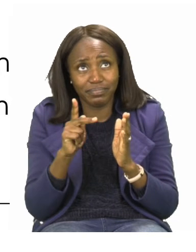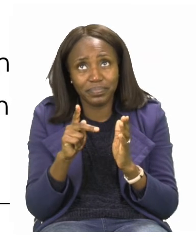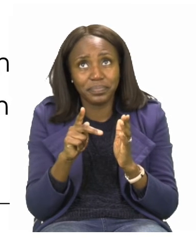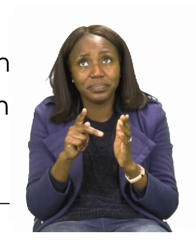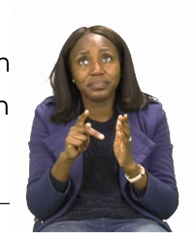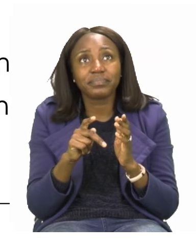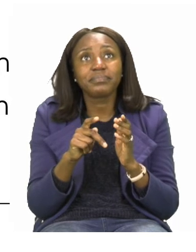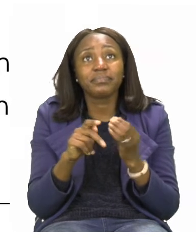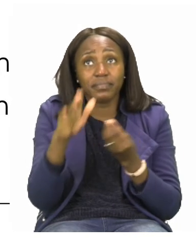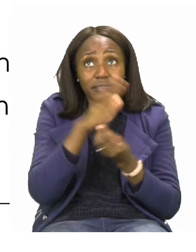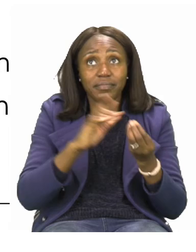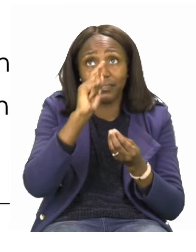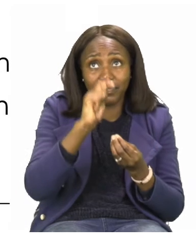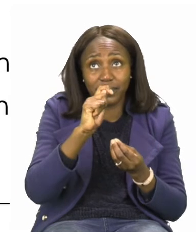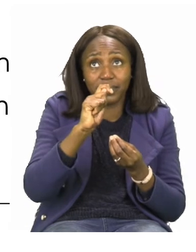time.